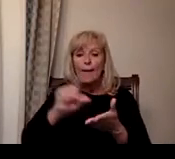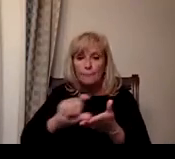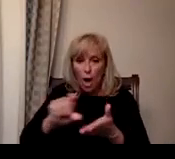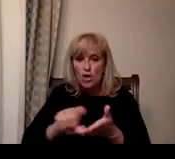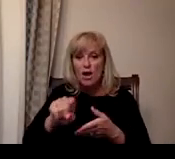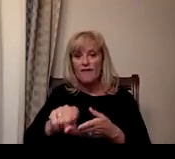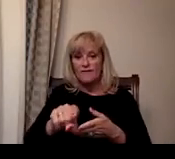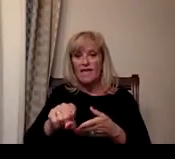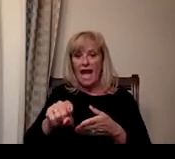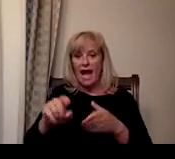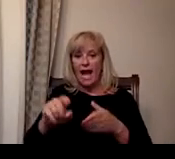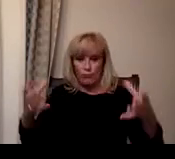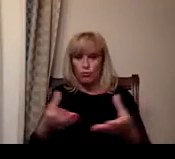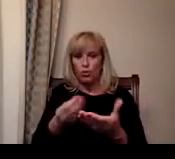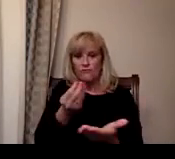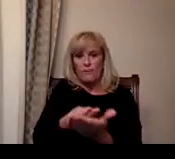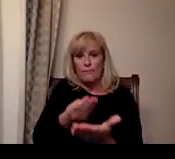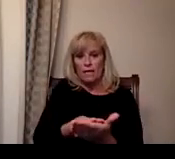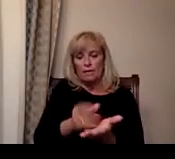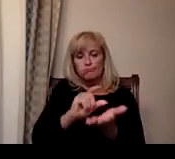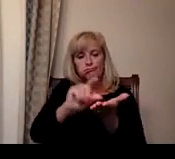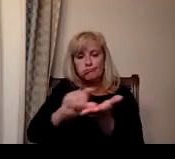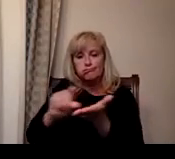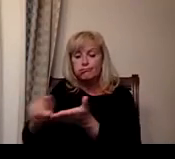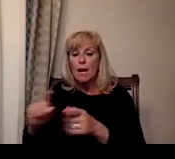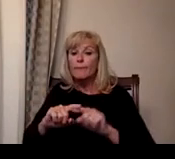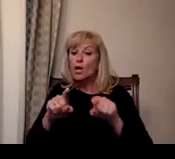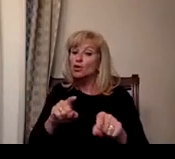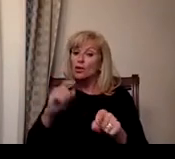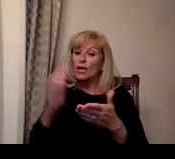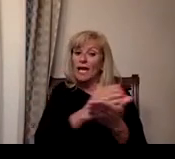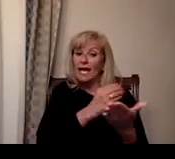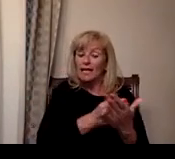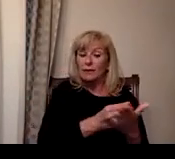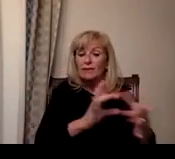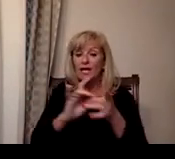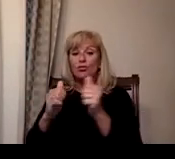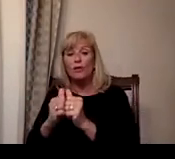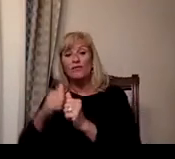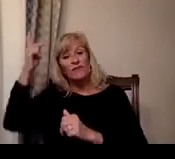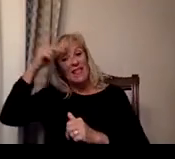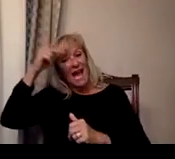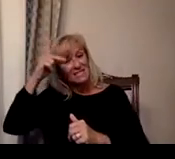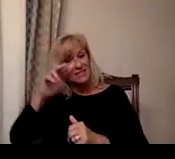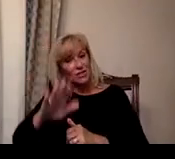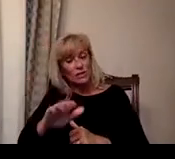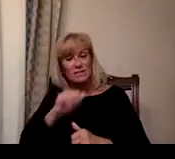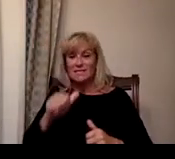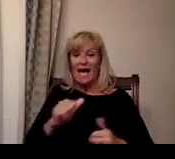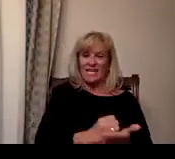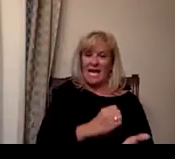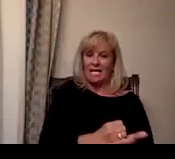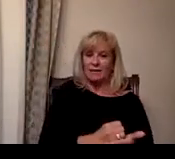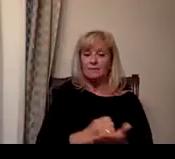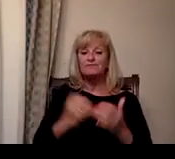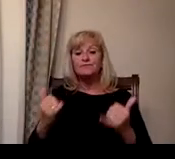again, those are phenomenal. But really, your income is directly related to your philosophy, not the economy, which I love. So at